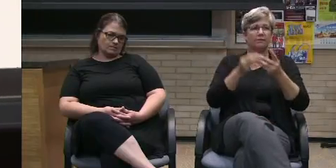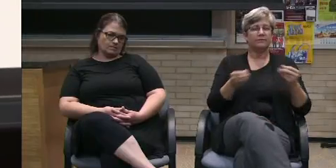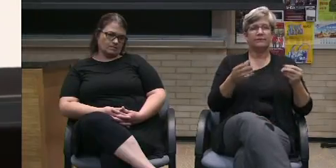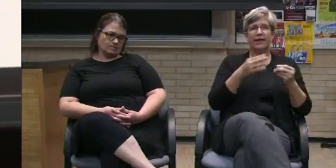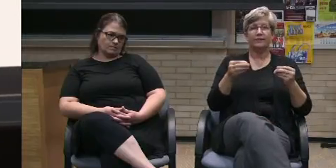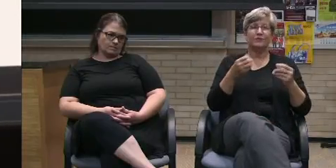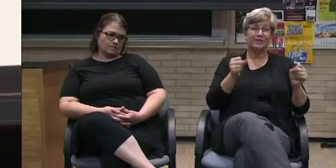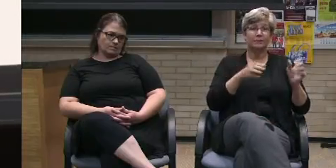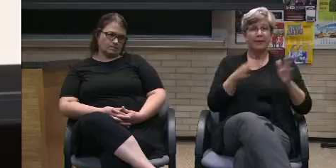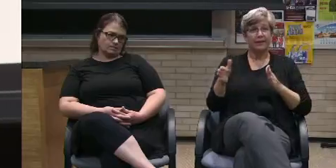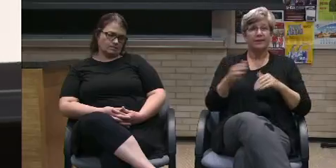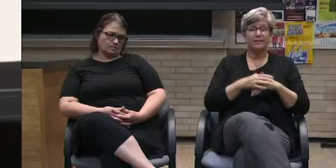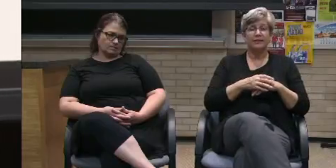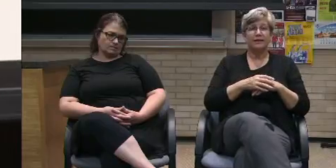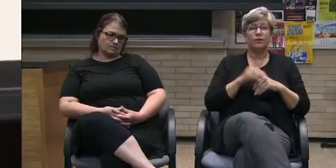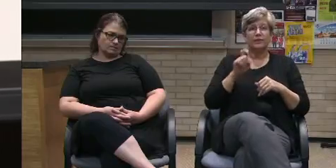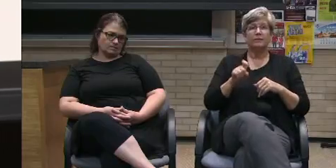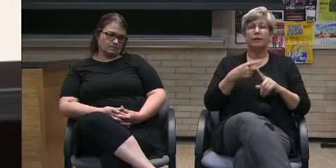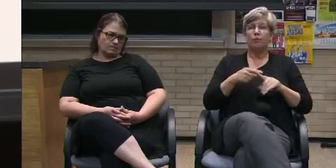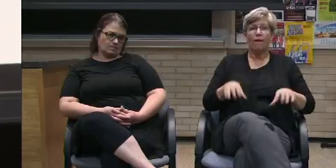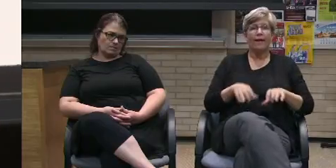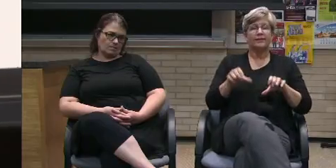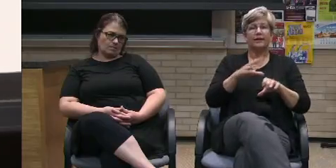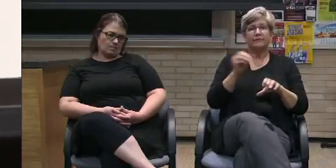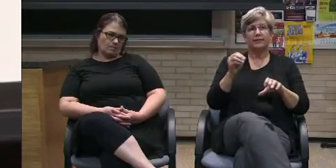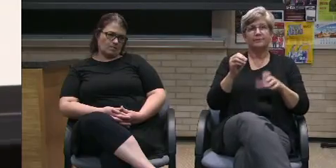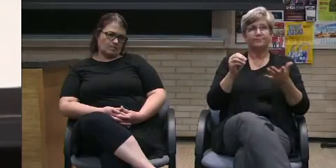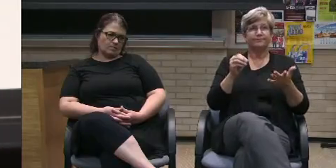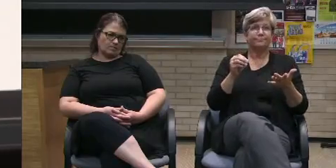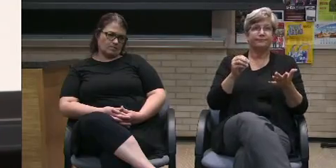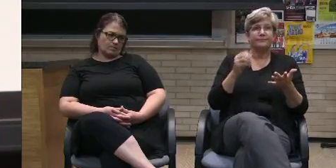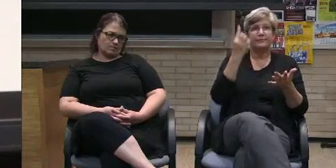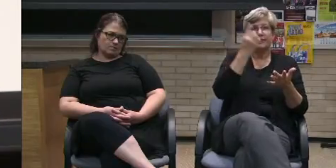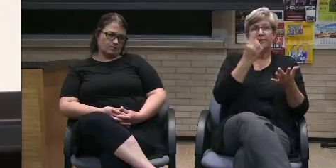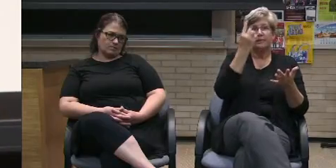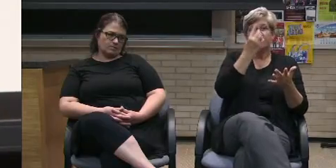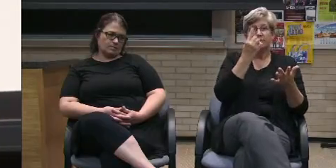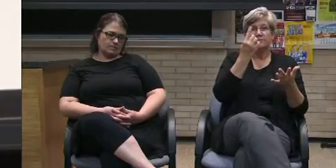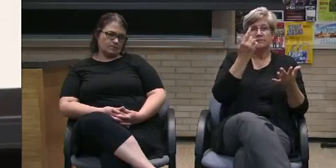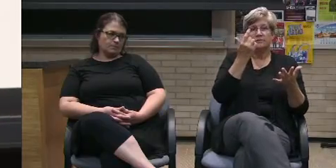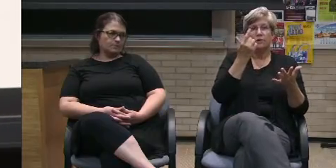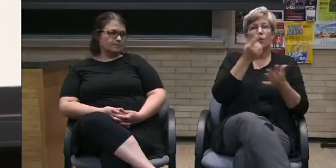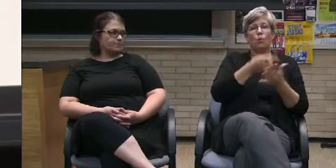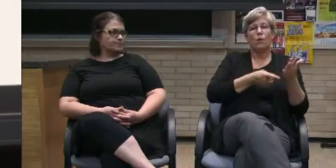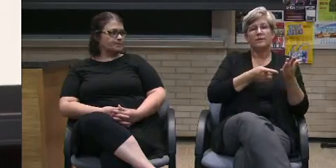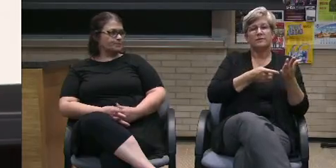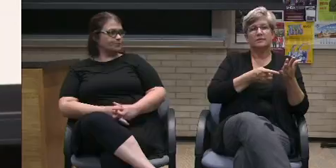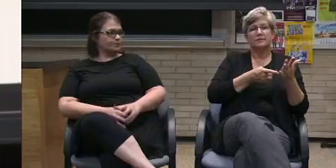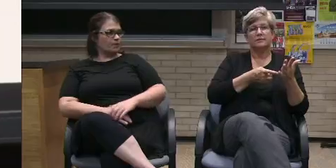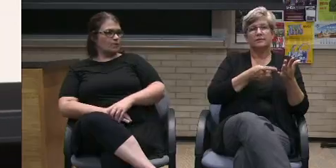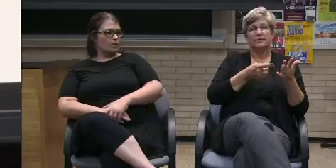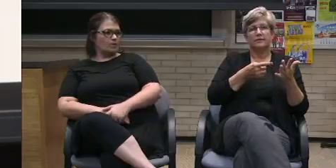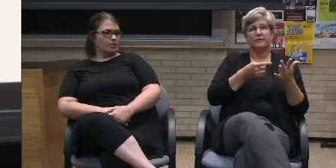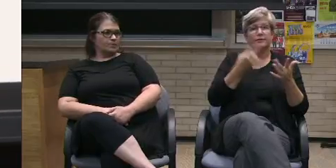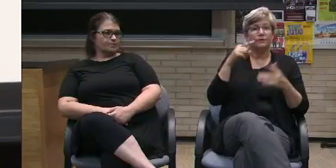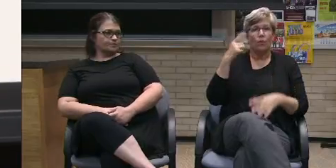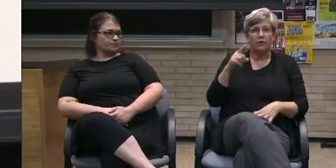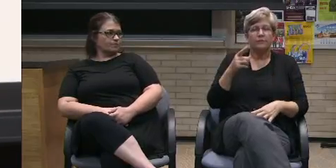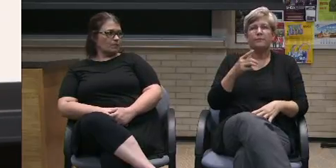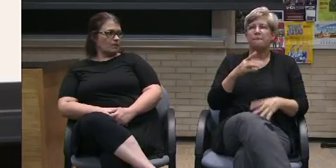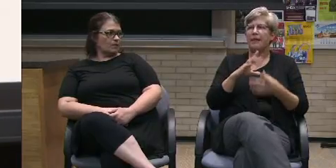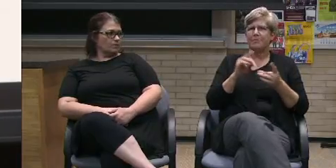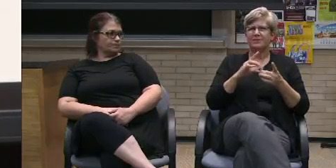to actually be proactive and think about, well, what could move us forward? And so the same thing, I mentioned it somewhere,